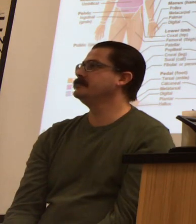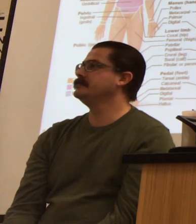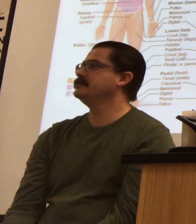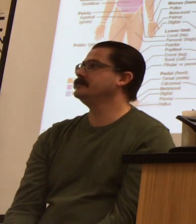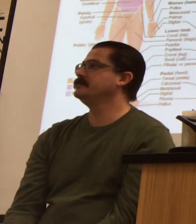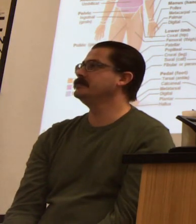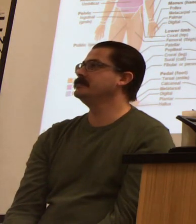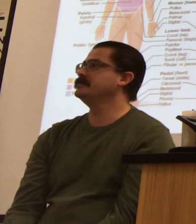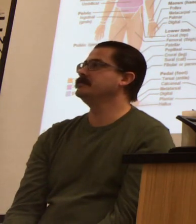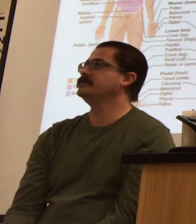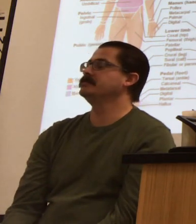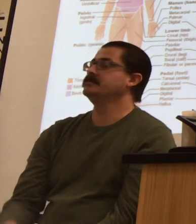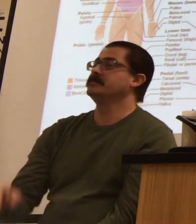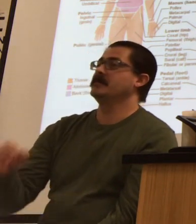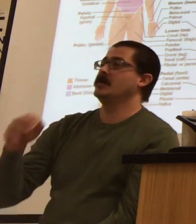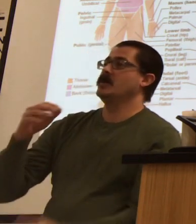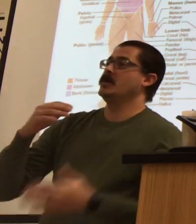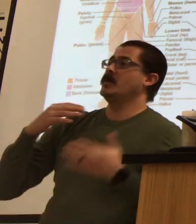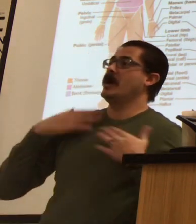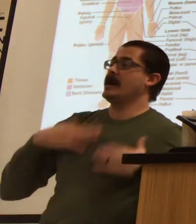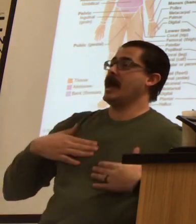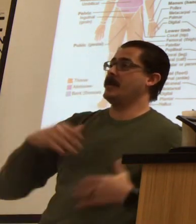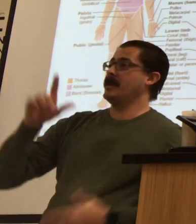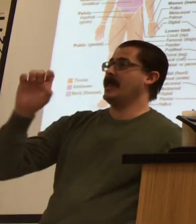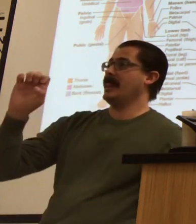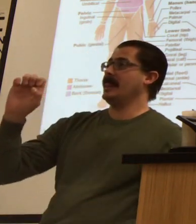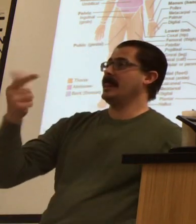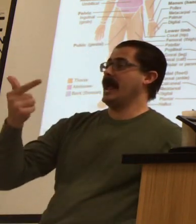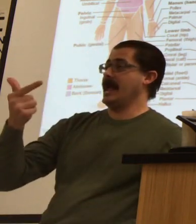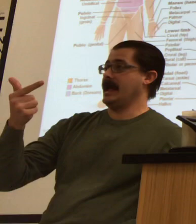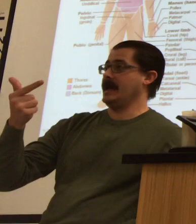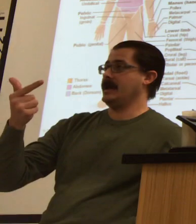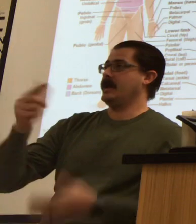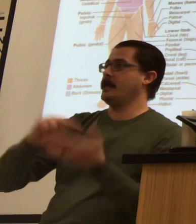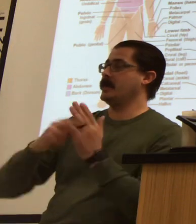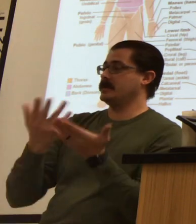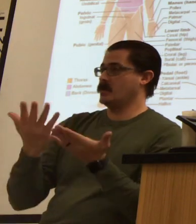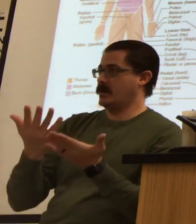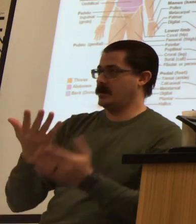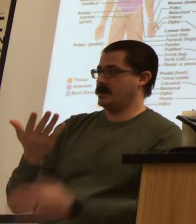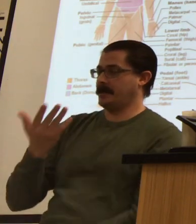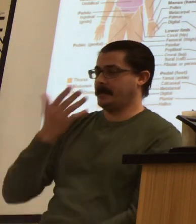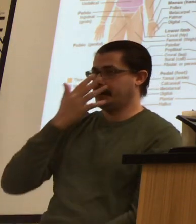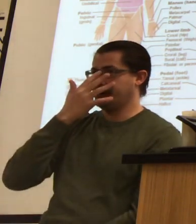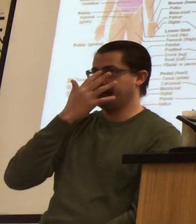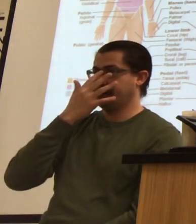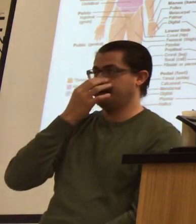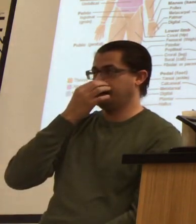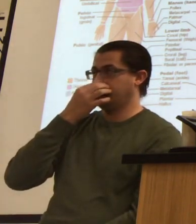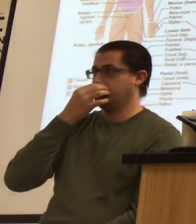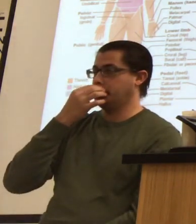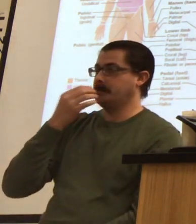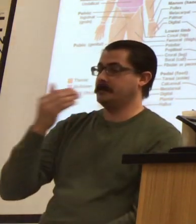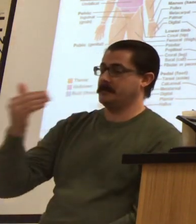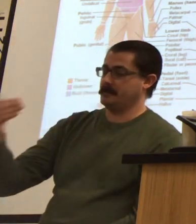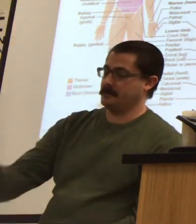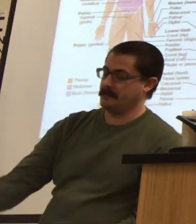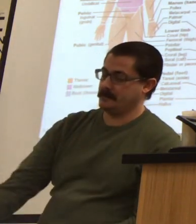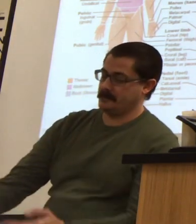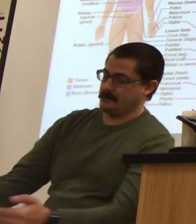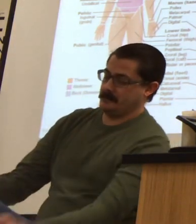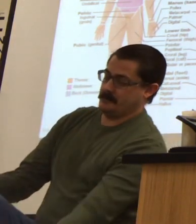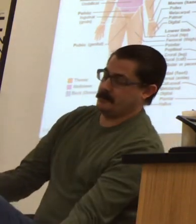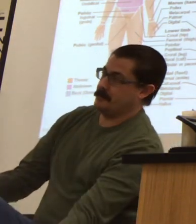So in anatomy, leg refers to the region between, excuse me, the region between knee and